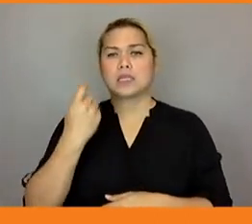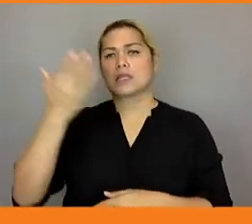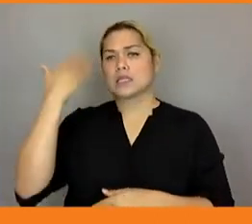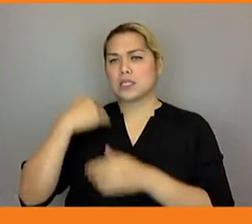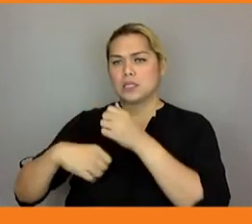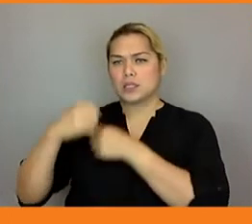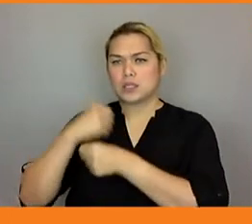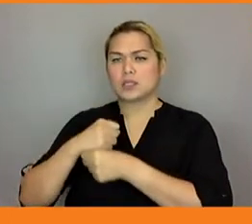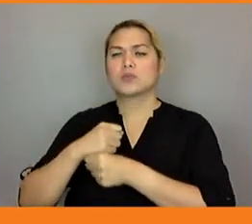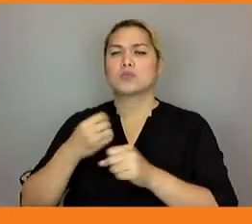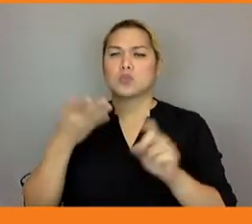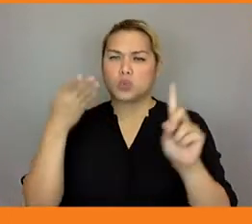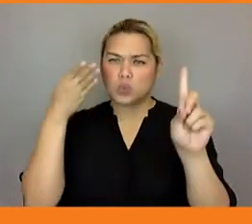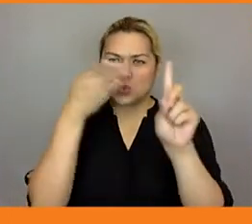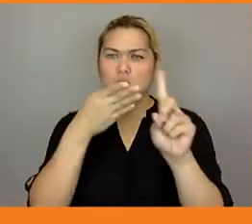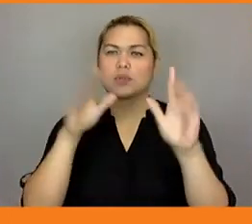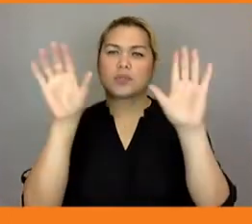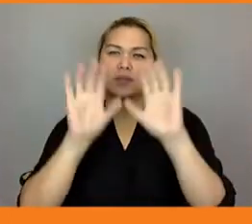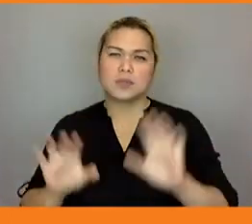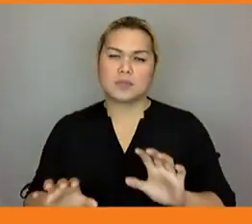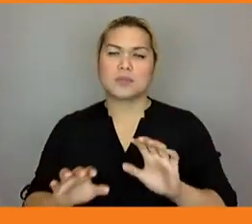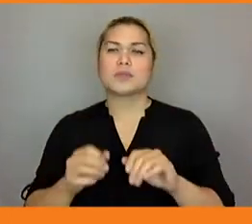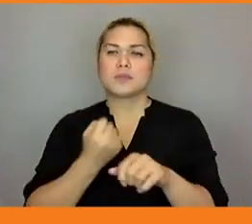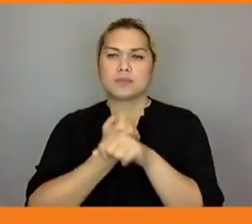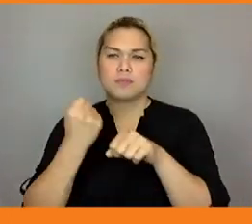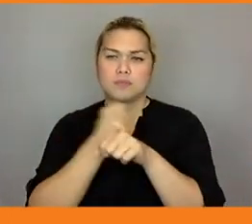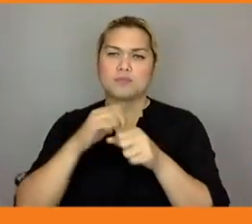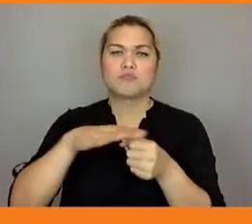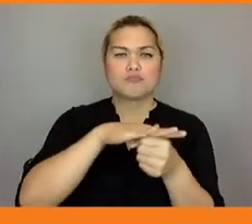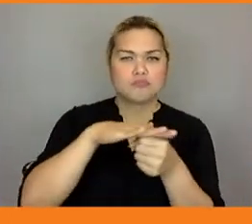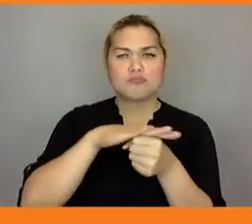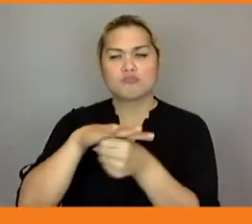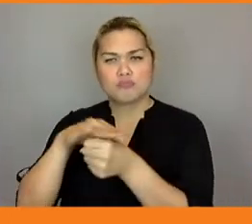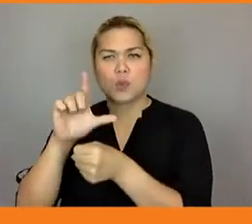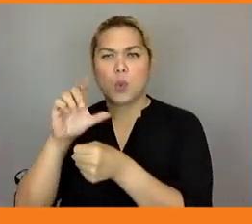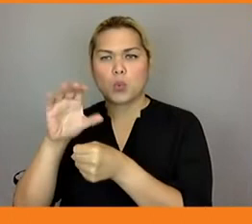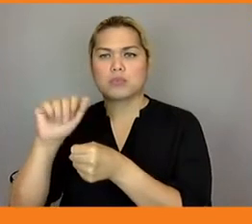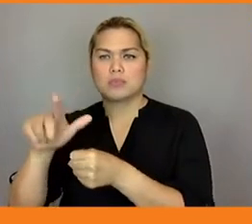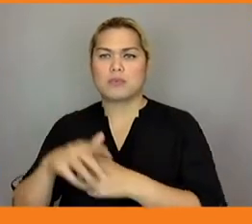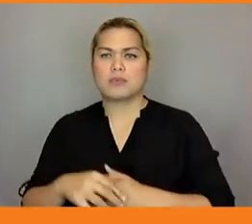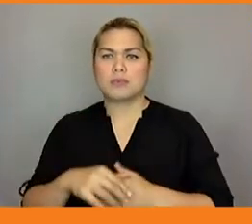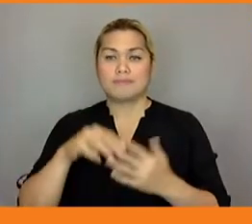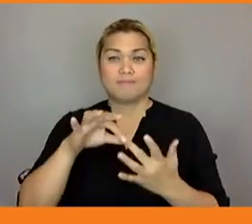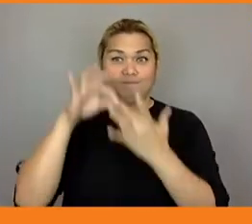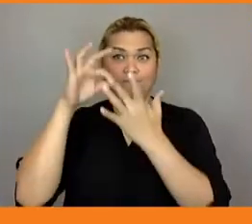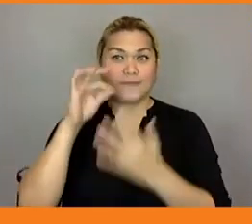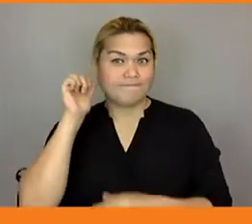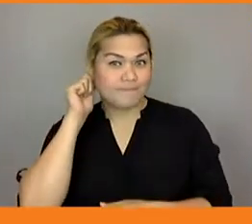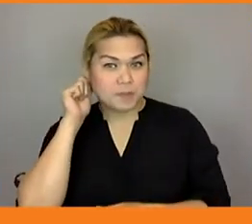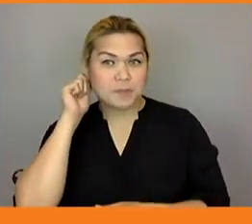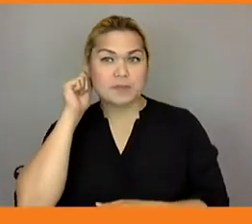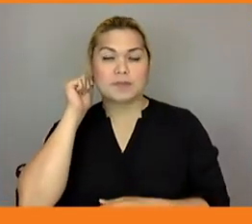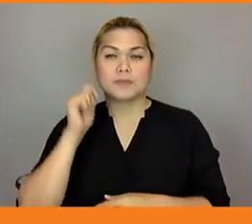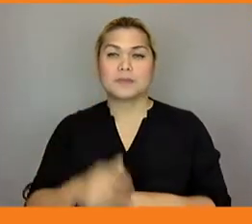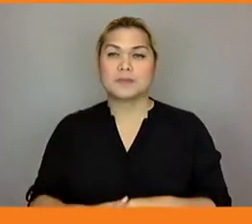local communities with a special focus on women and girls. Let me also add